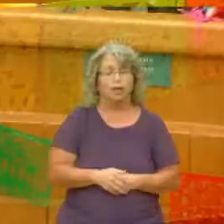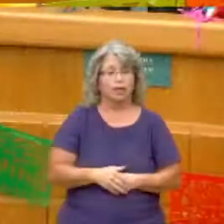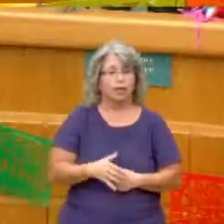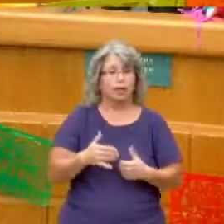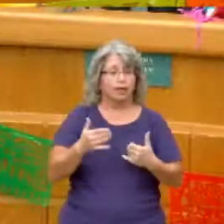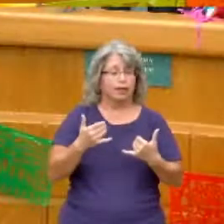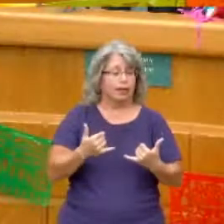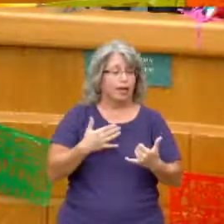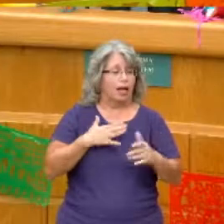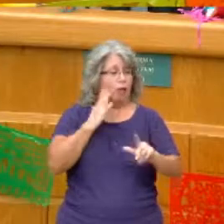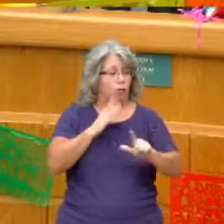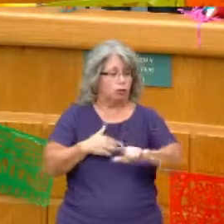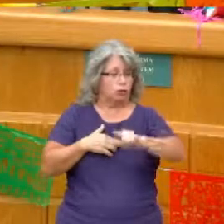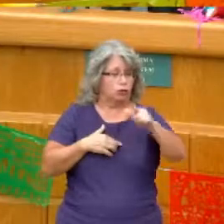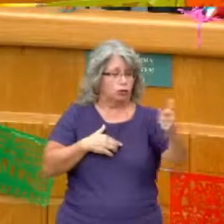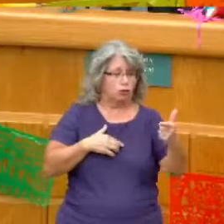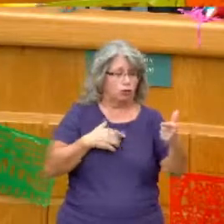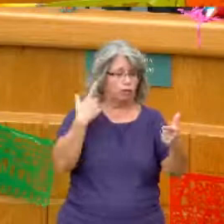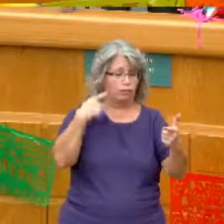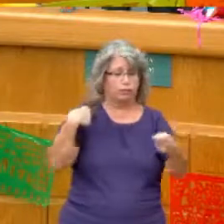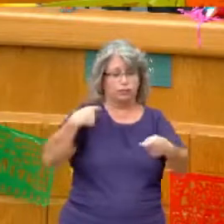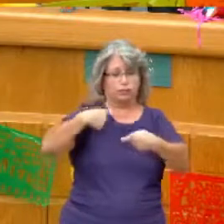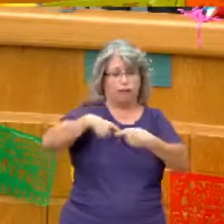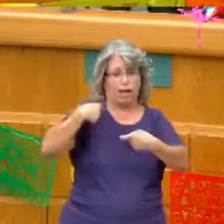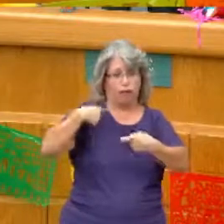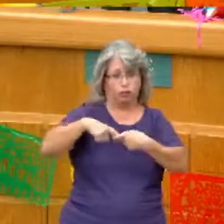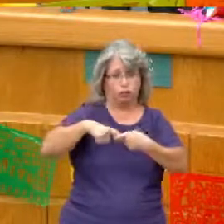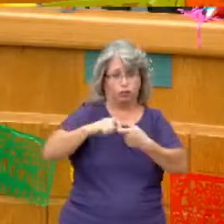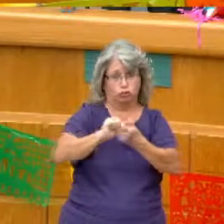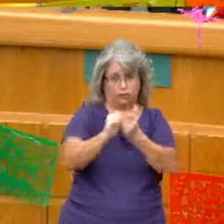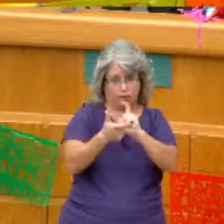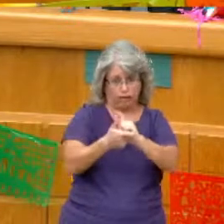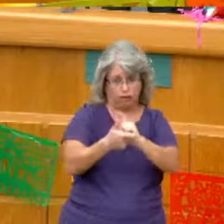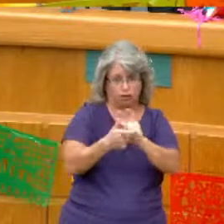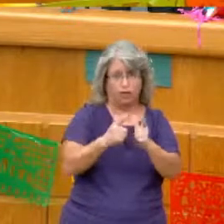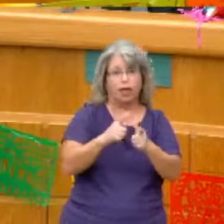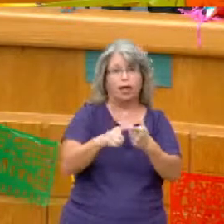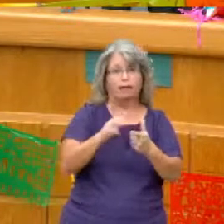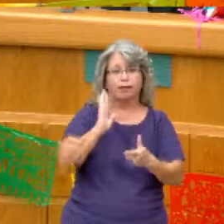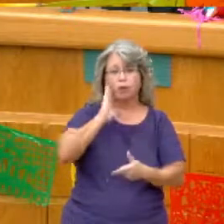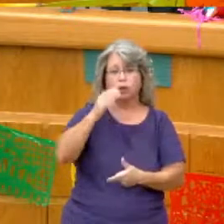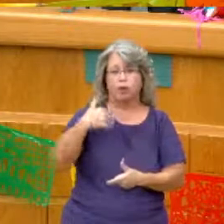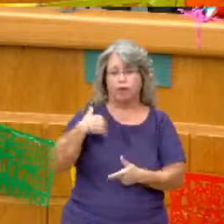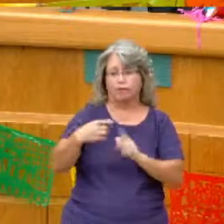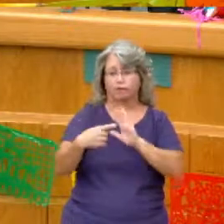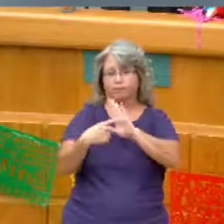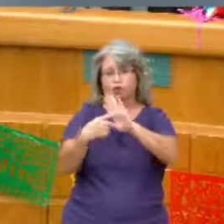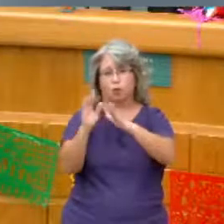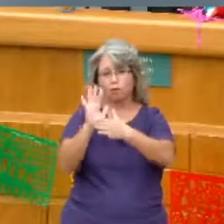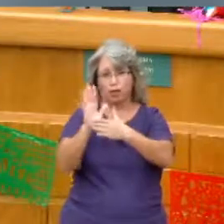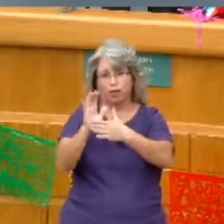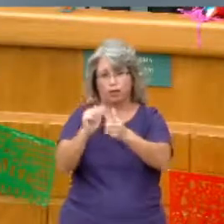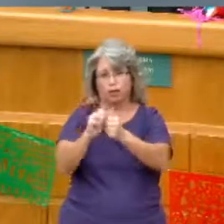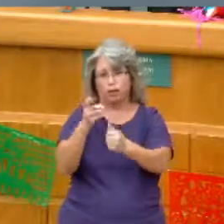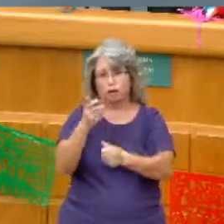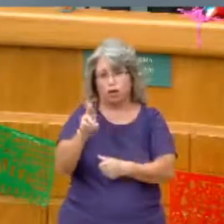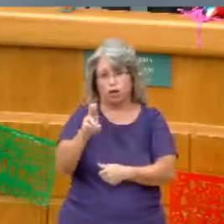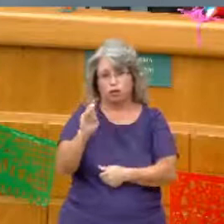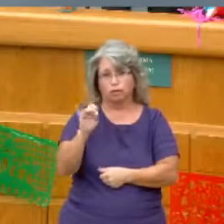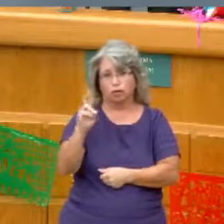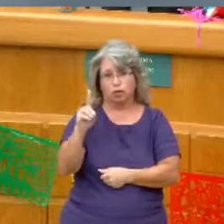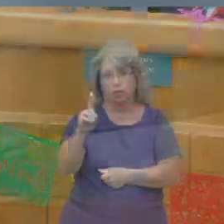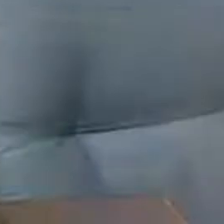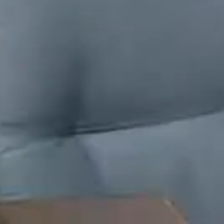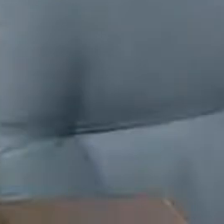will see Dr. Byrd on a video to go over the Coastal Bend statistics. Thank you. El día de hoy